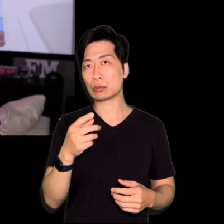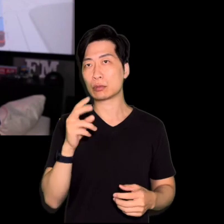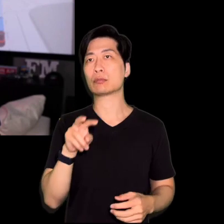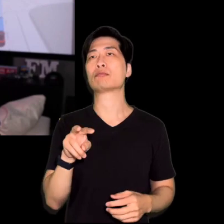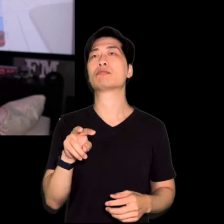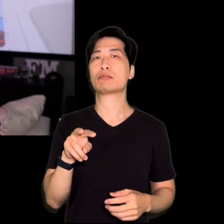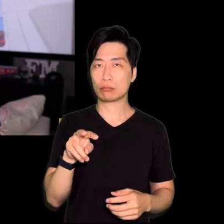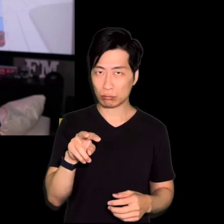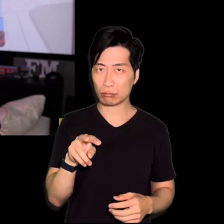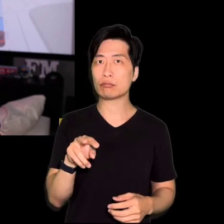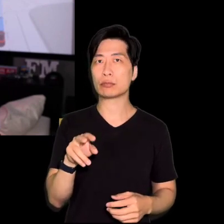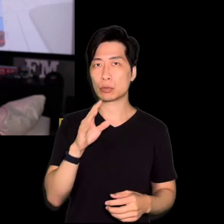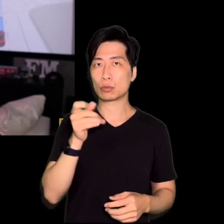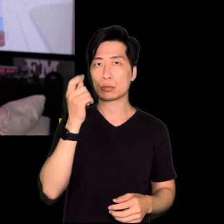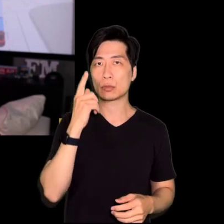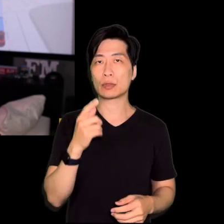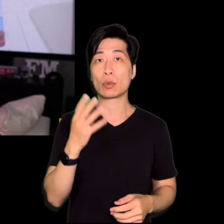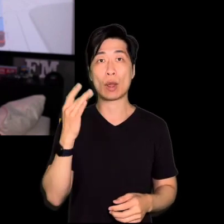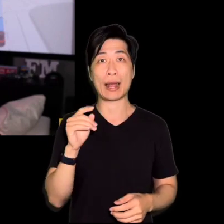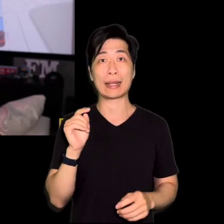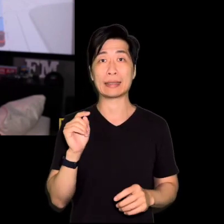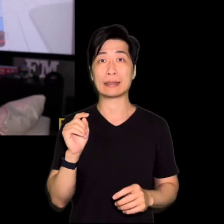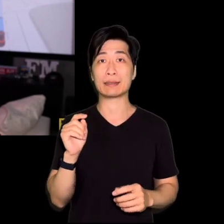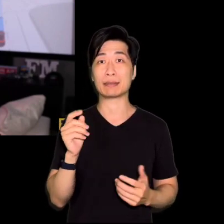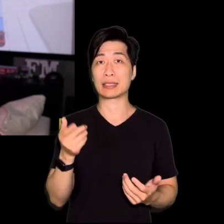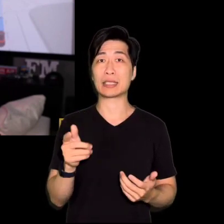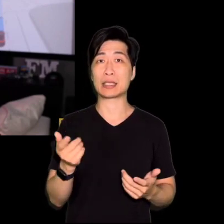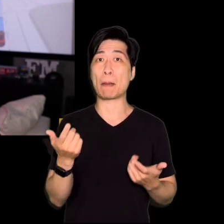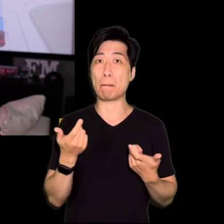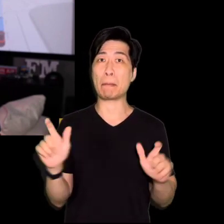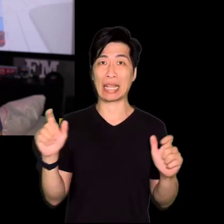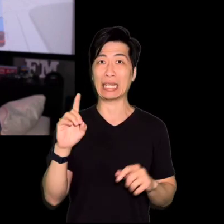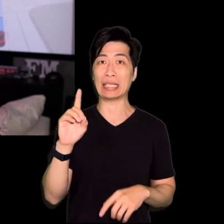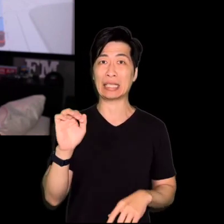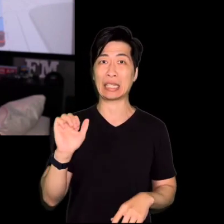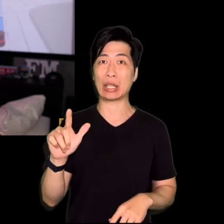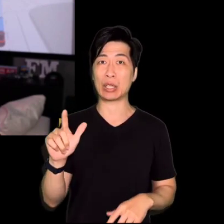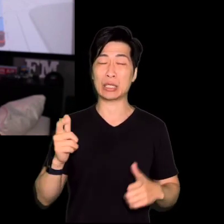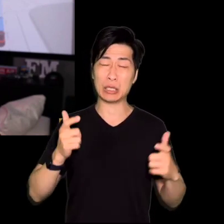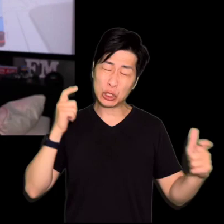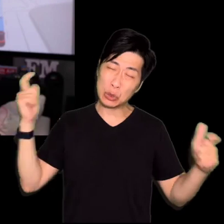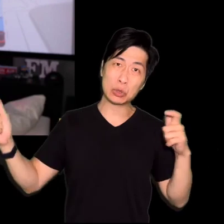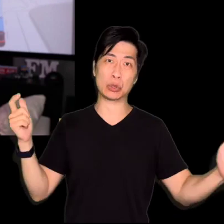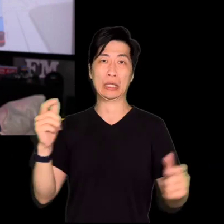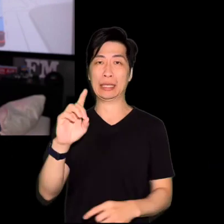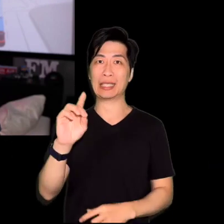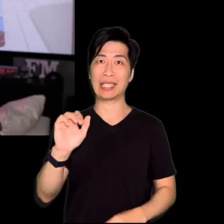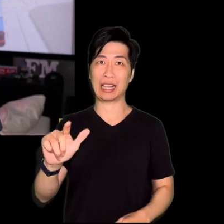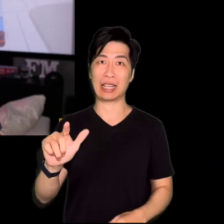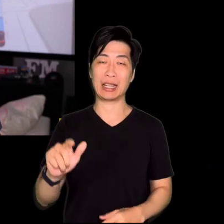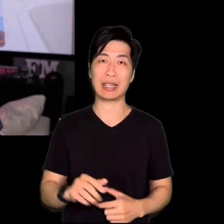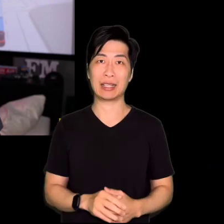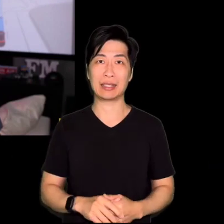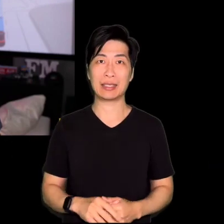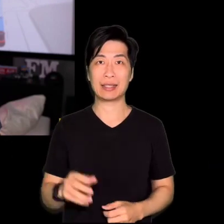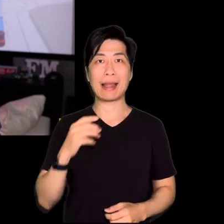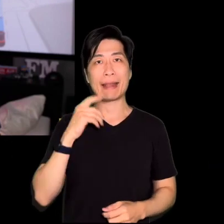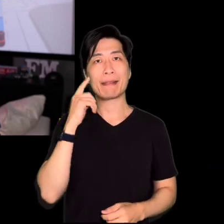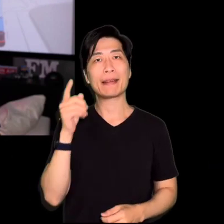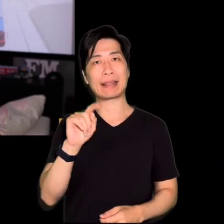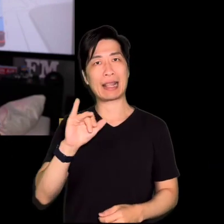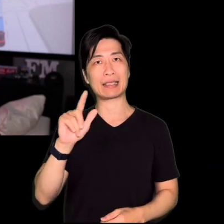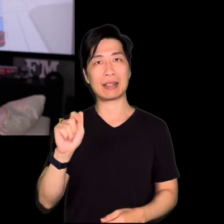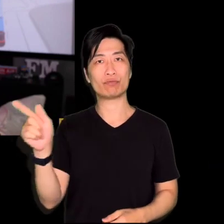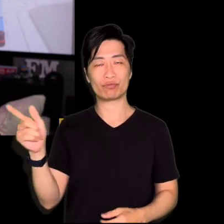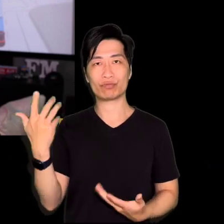data. Because this thing is it really is a giant deal. I think this is one of those things where Tesla has put its stake in the ground.